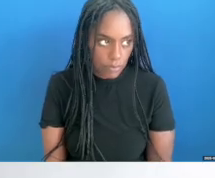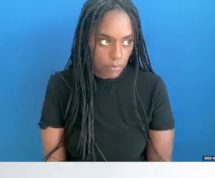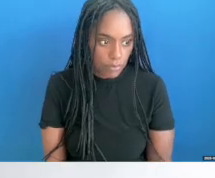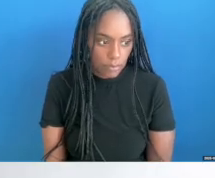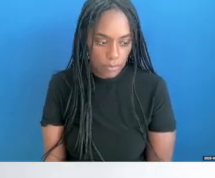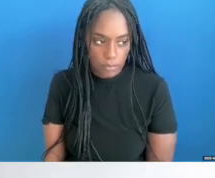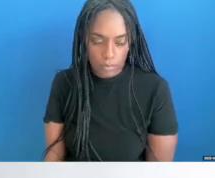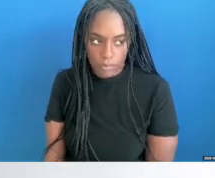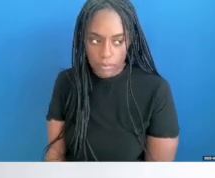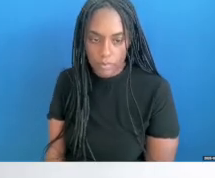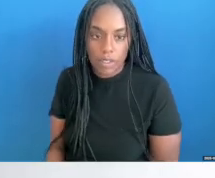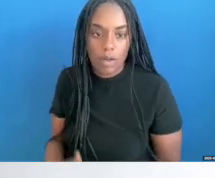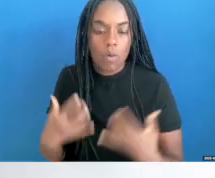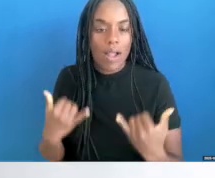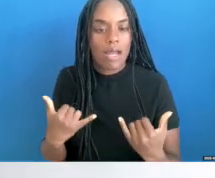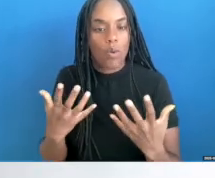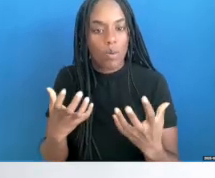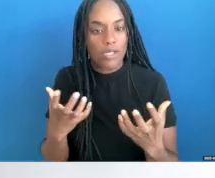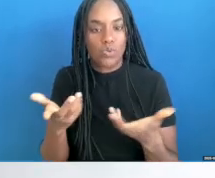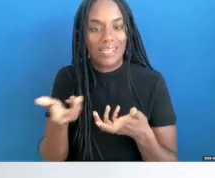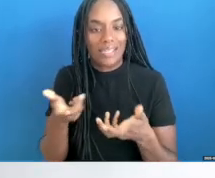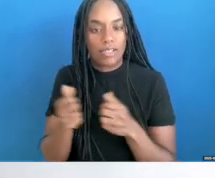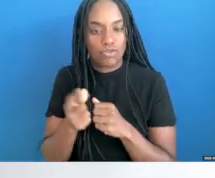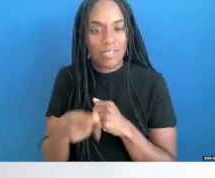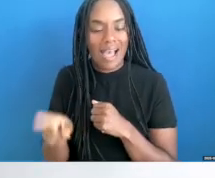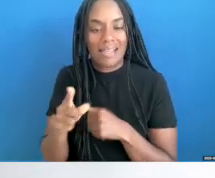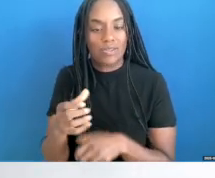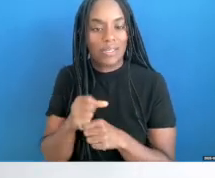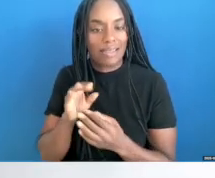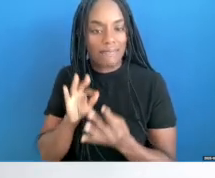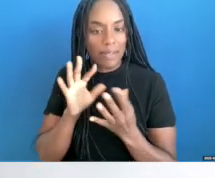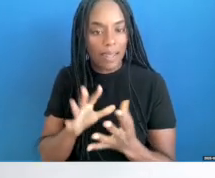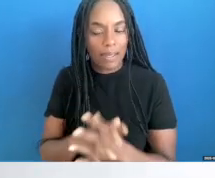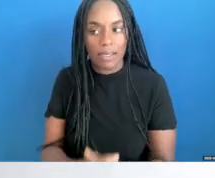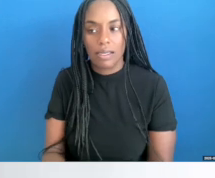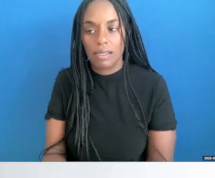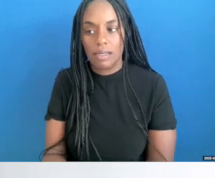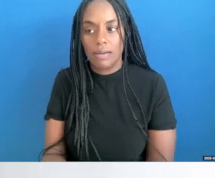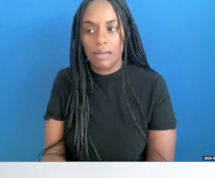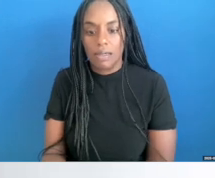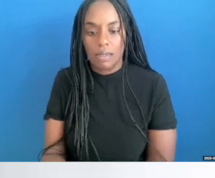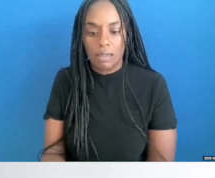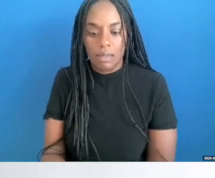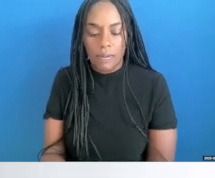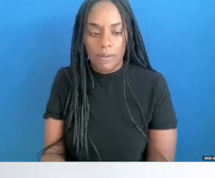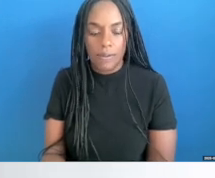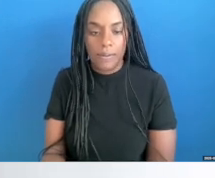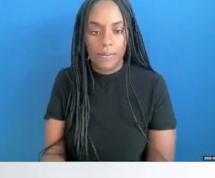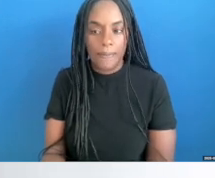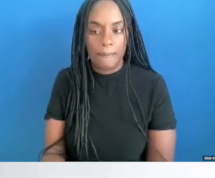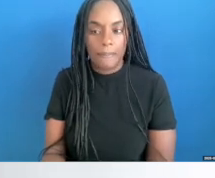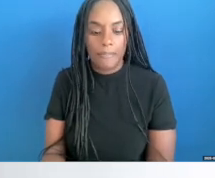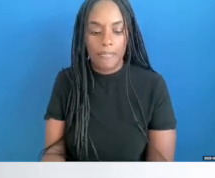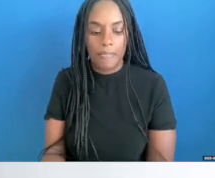want to engage you all in getting those feedback. I don't have any specific